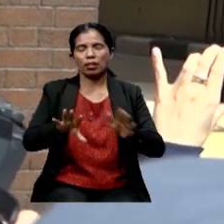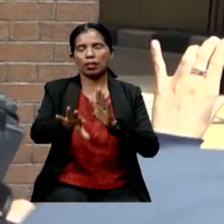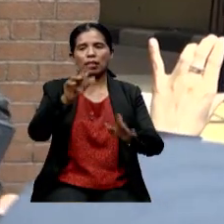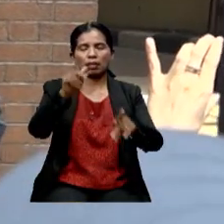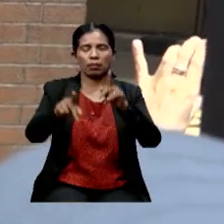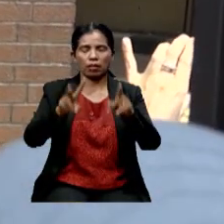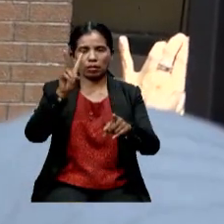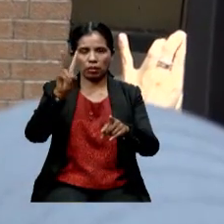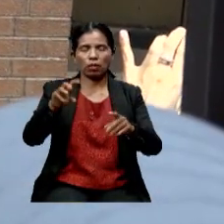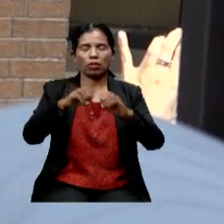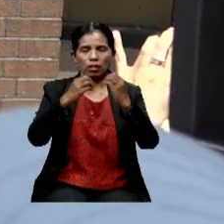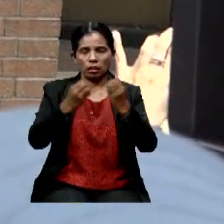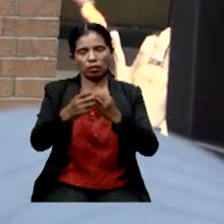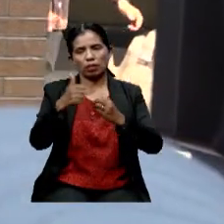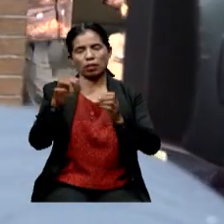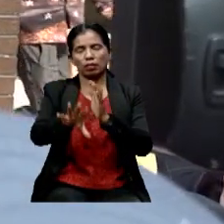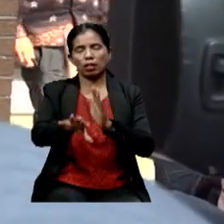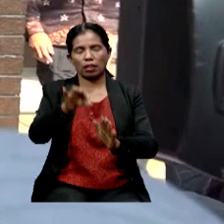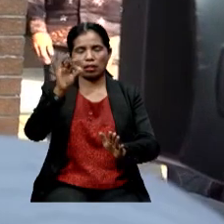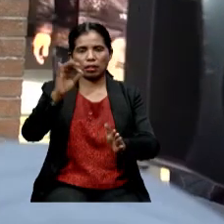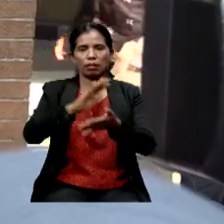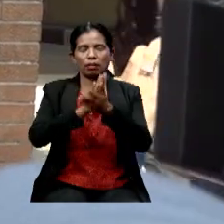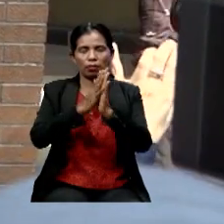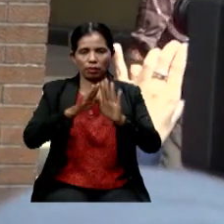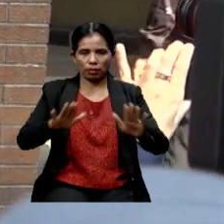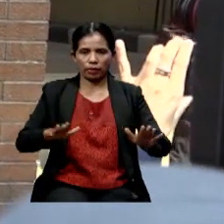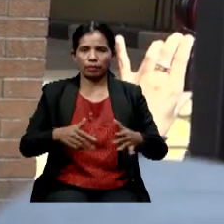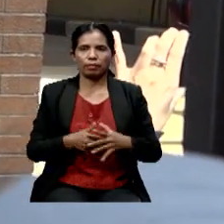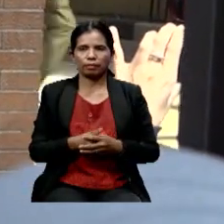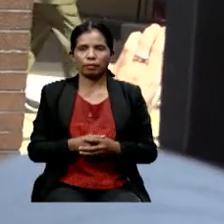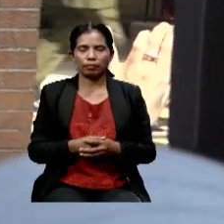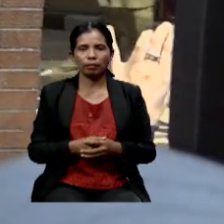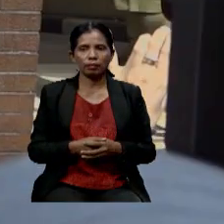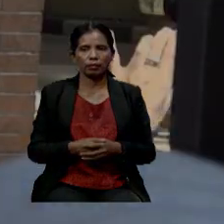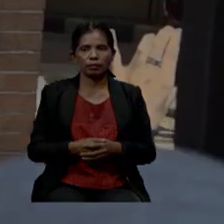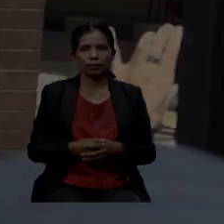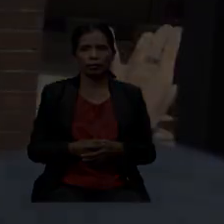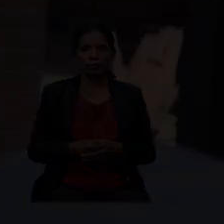ou organizasaun balu atu hetan Premio Nobel da Paz. Bem-vinda Ximenes, Jemen.